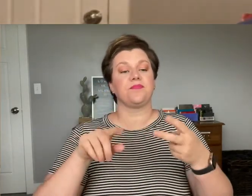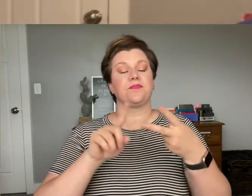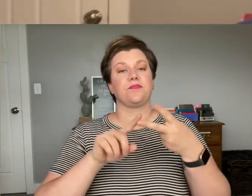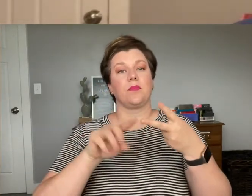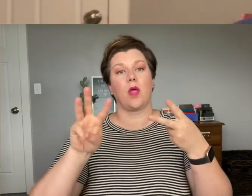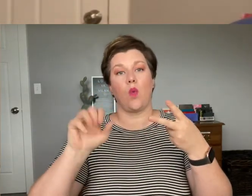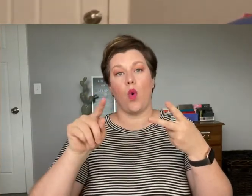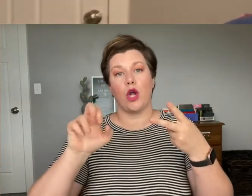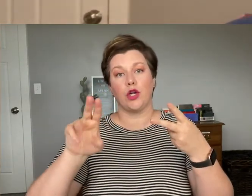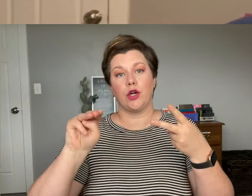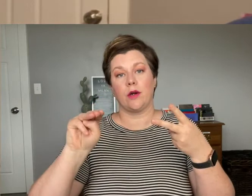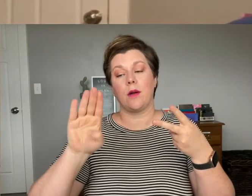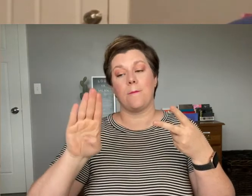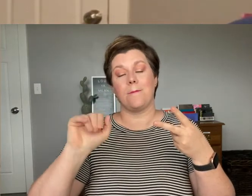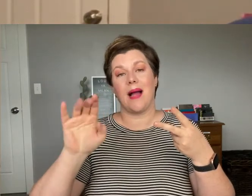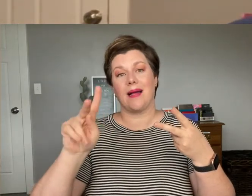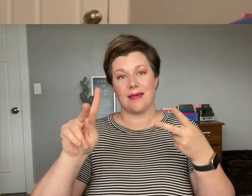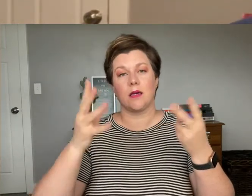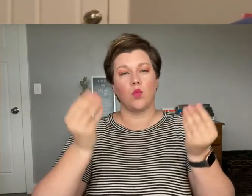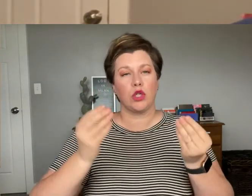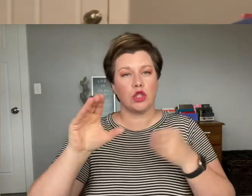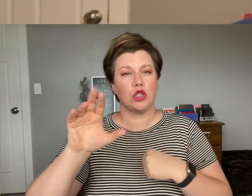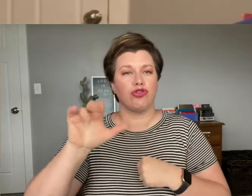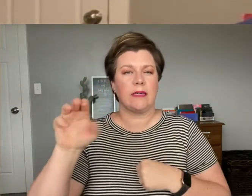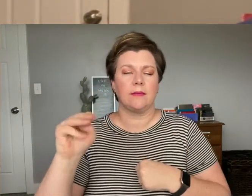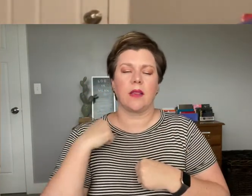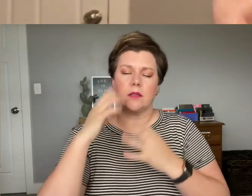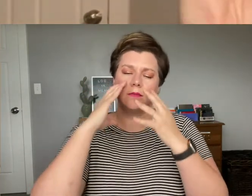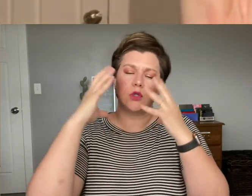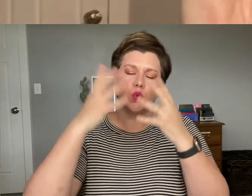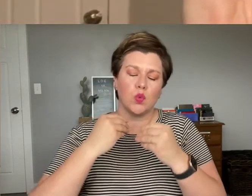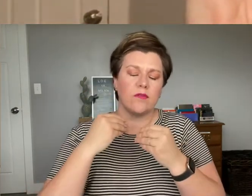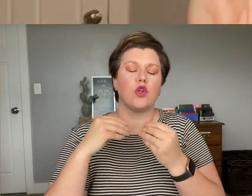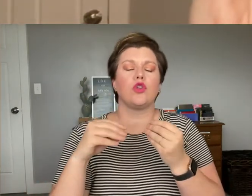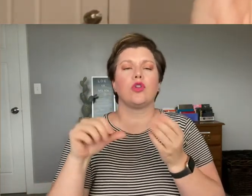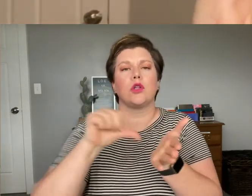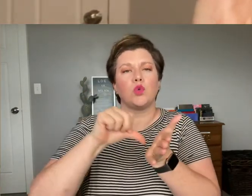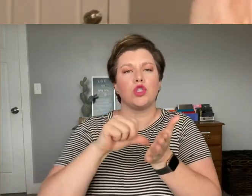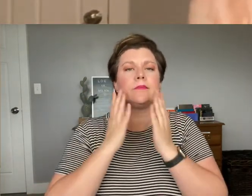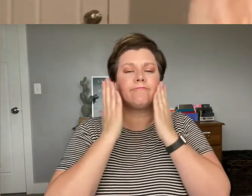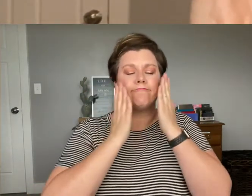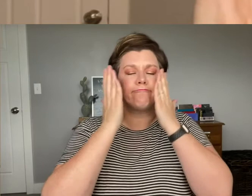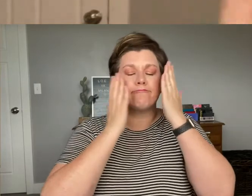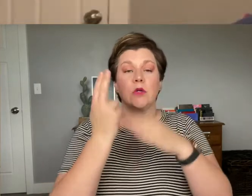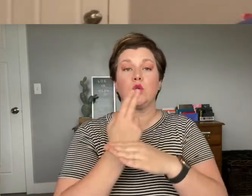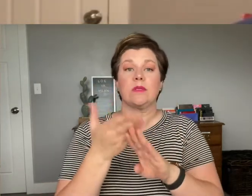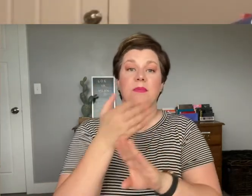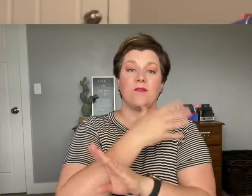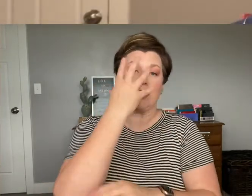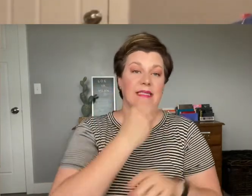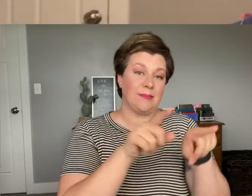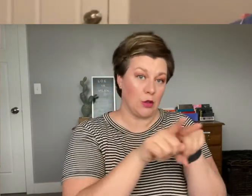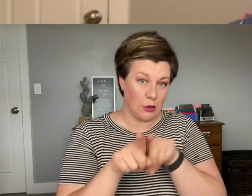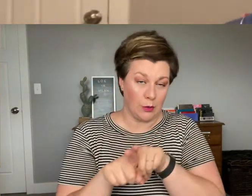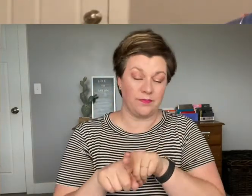renewed. It feels amazing. And then there is the Laneige Water Bank Moisture Cream, and that is just a lovely cream that you